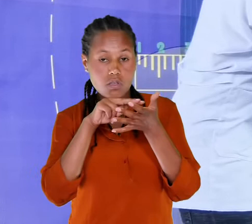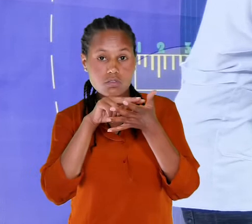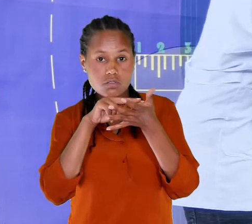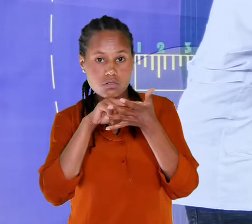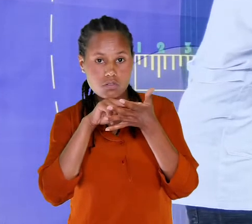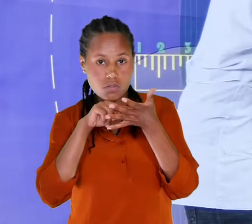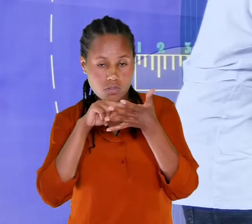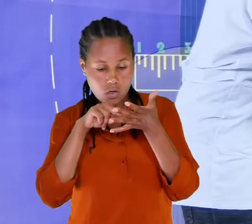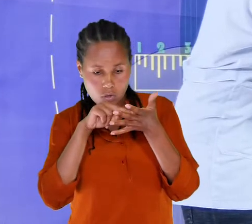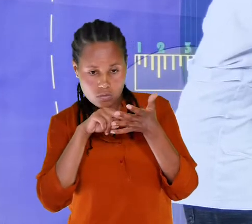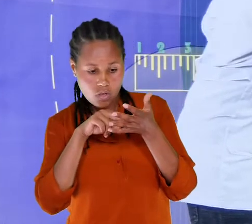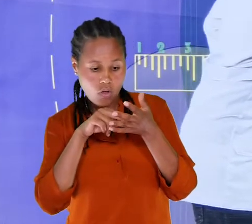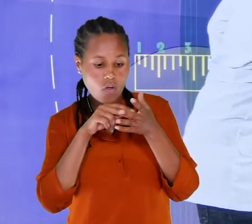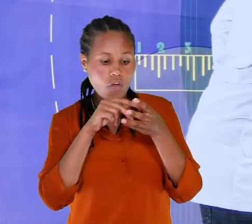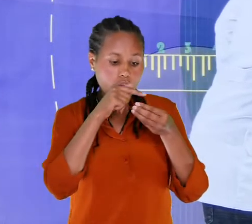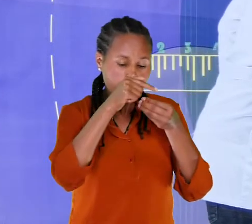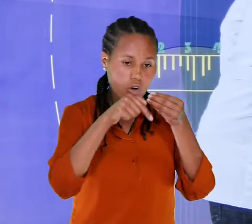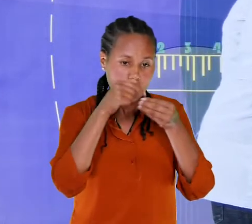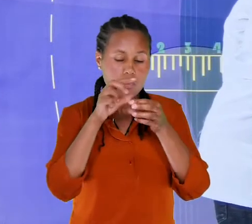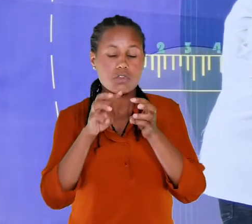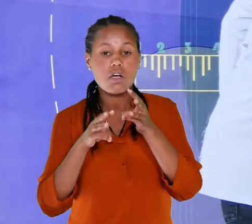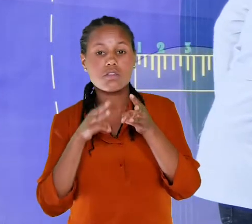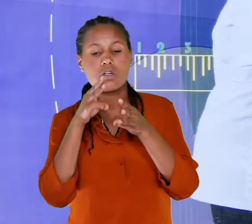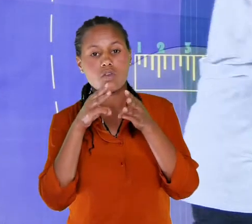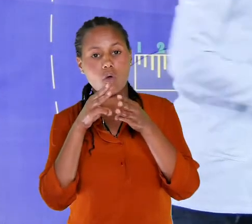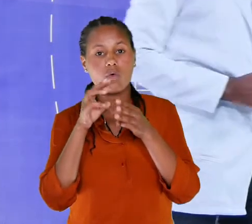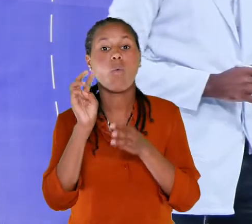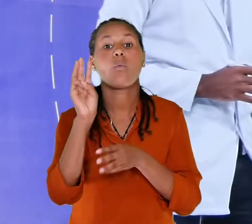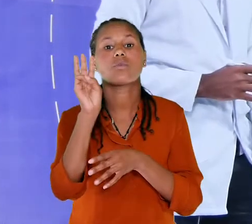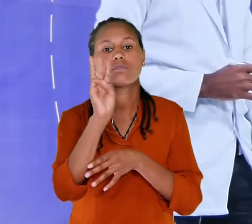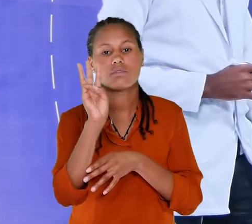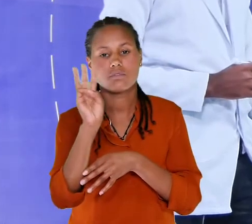He studies environmental science on Wednesday.